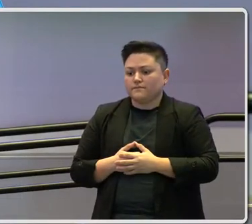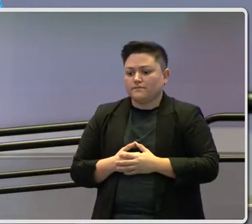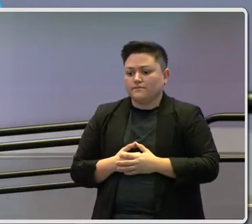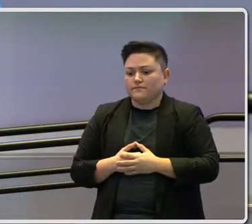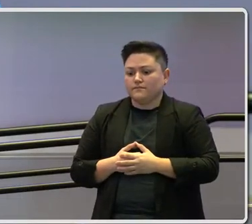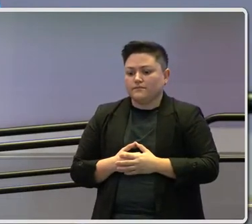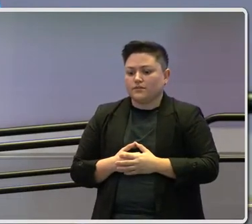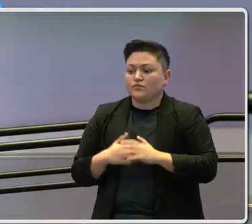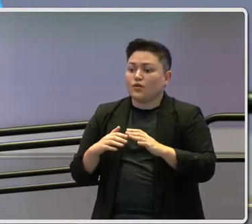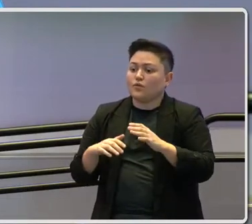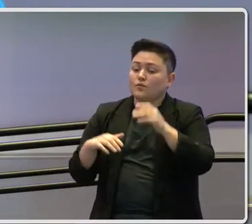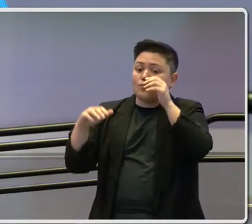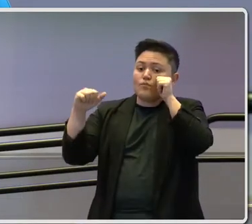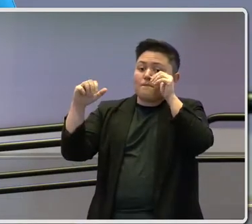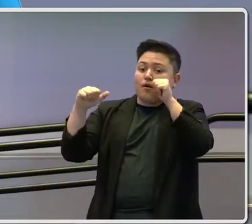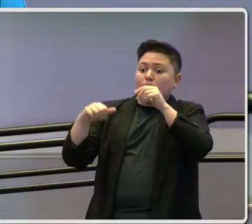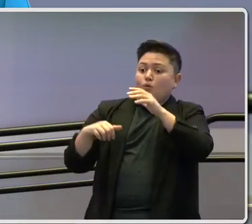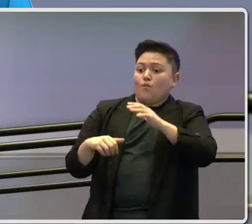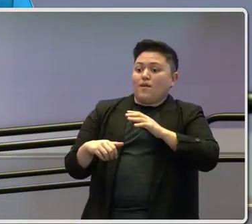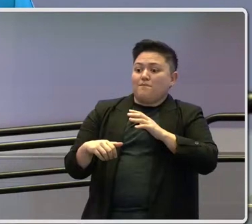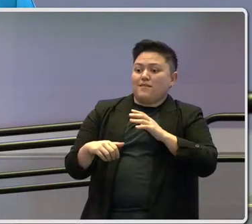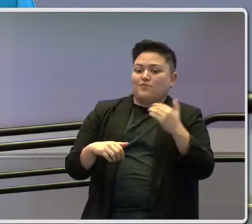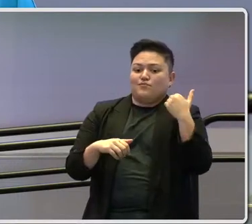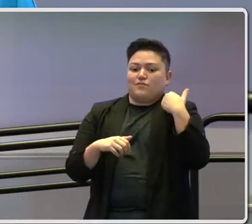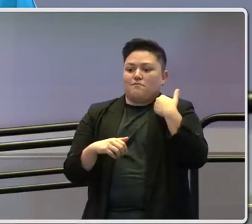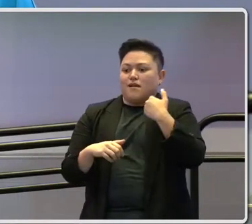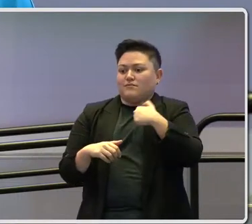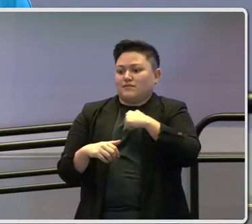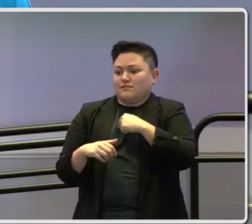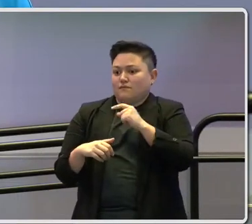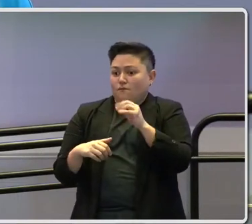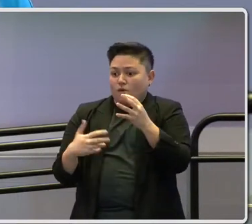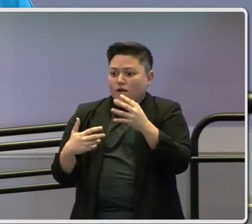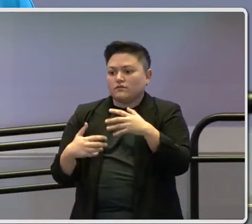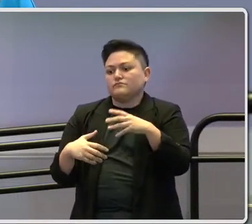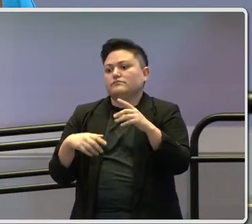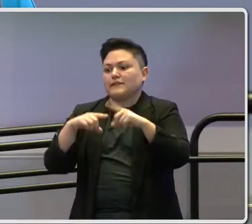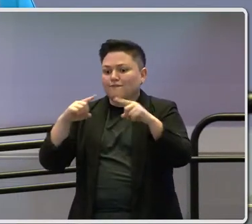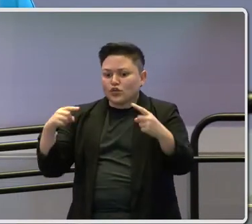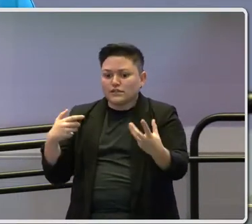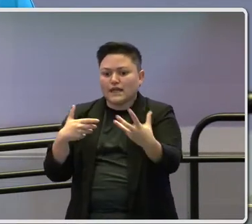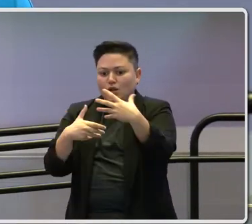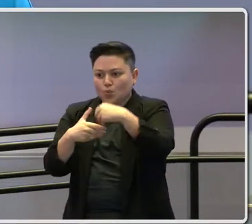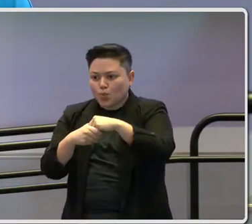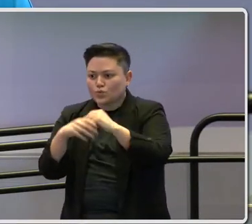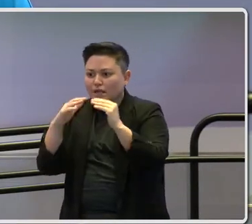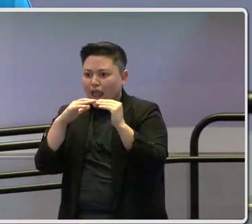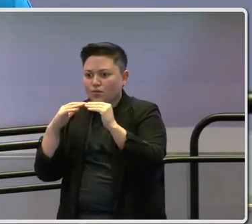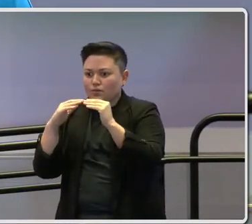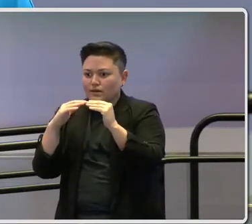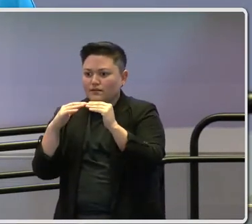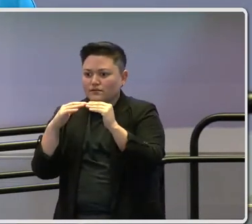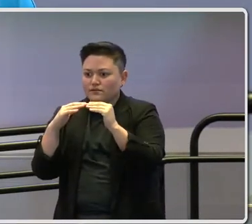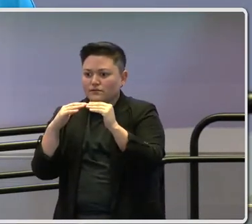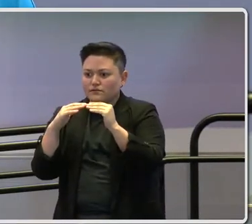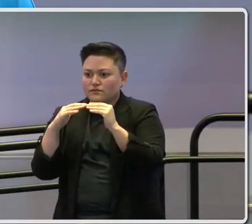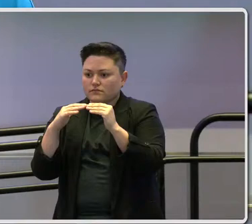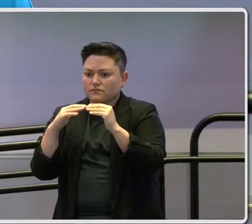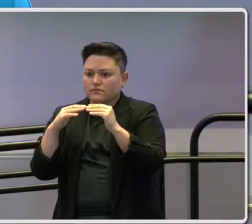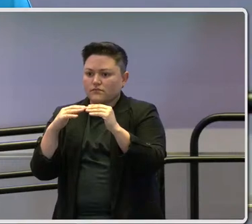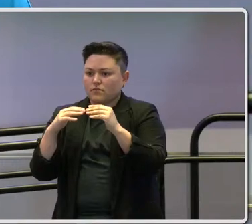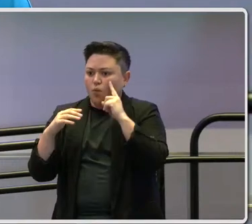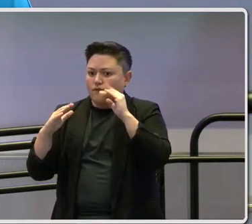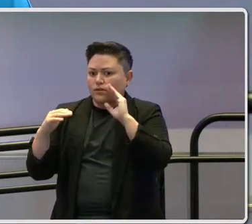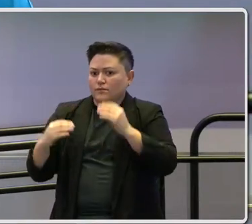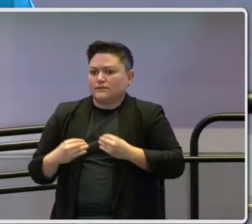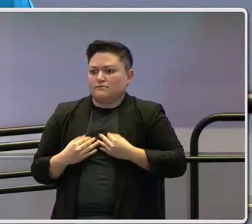Remarkable women remind us of the power of diversity, equity, inclusion, and creating a more just and compassionate